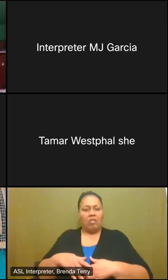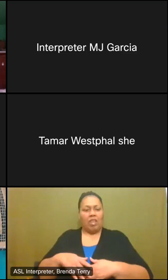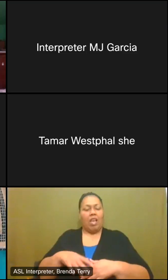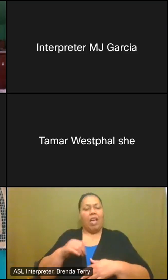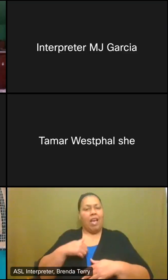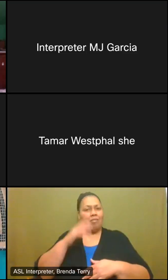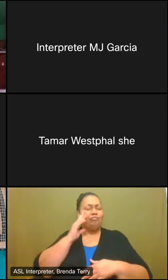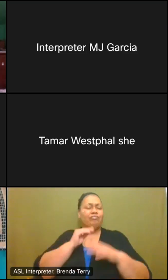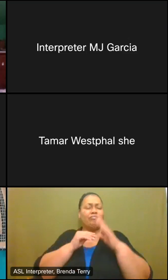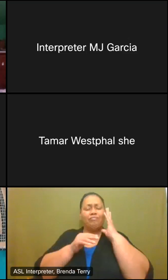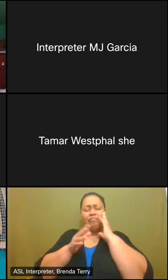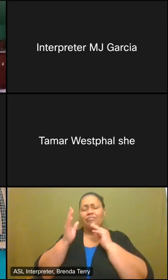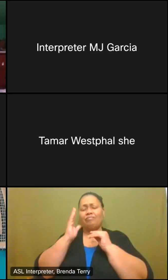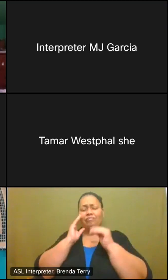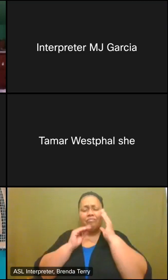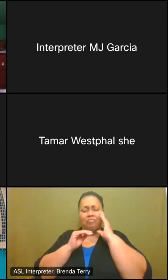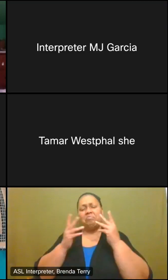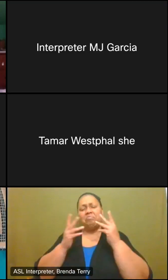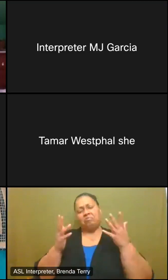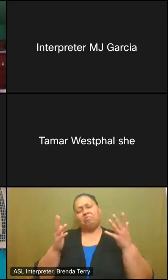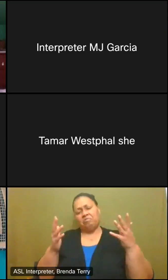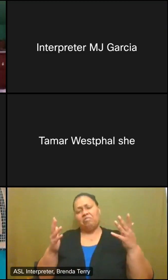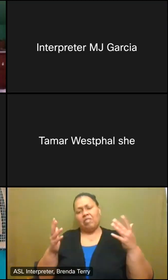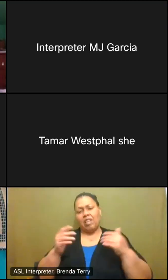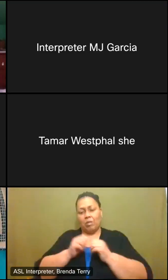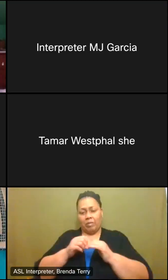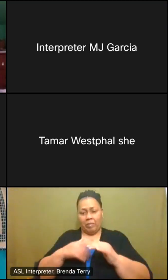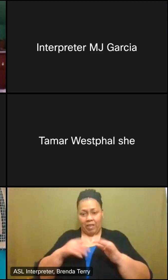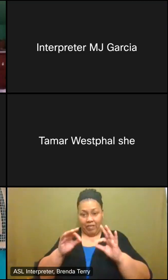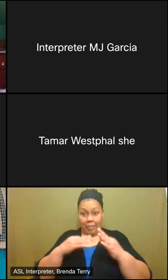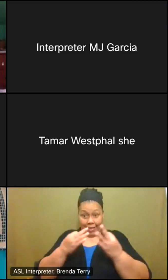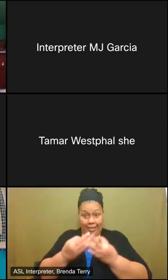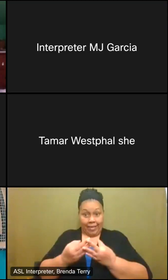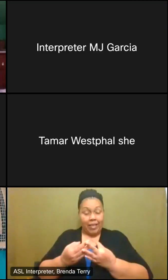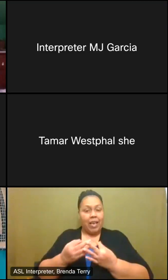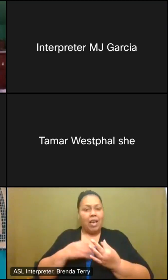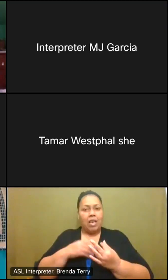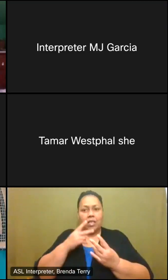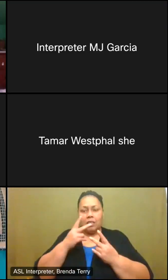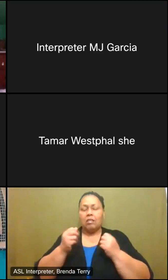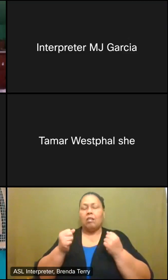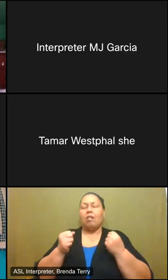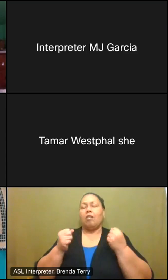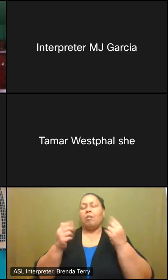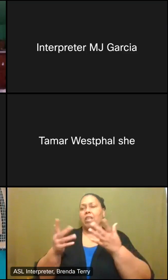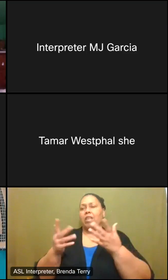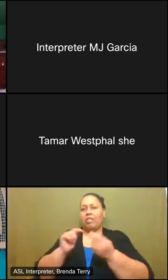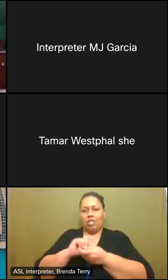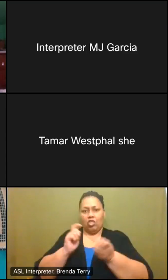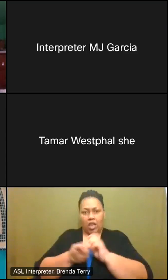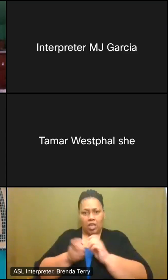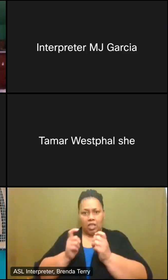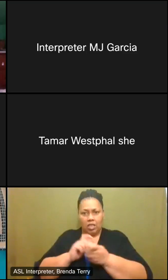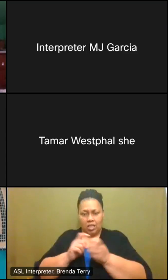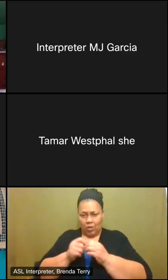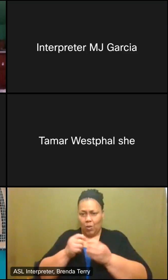all of that with my family, and I see so many changes with them. And so